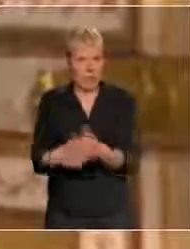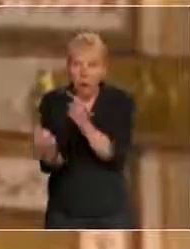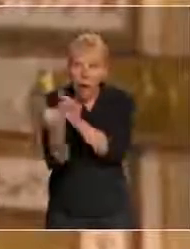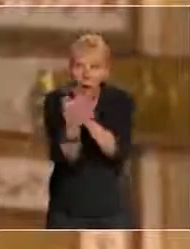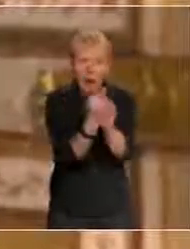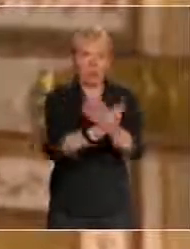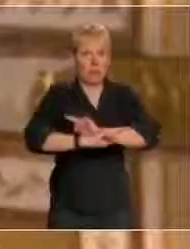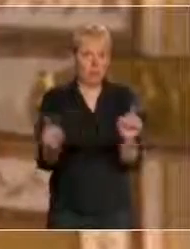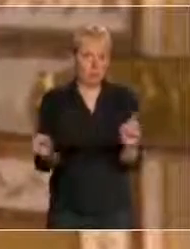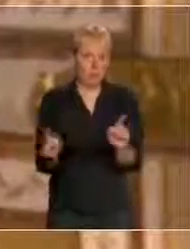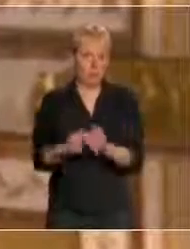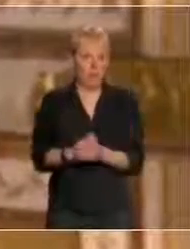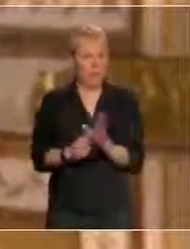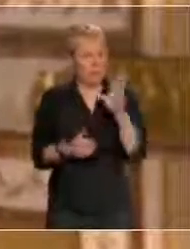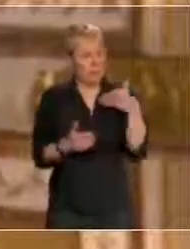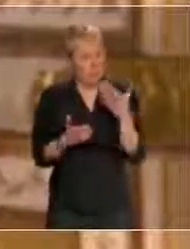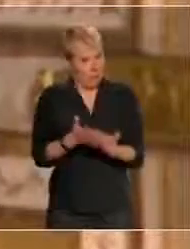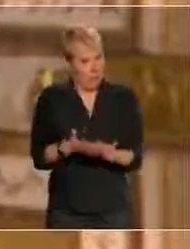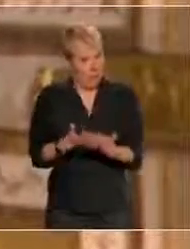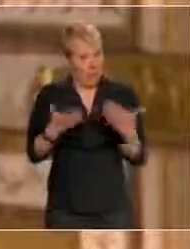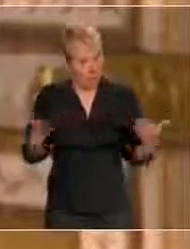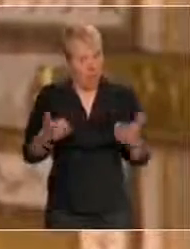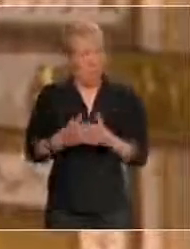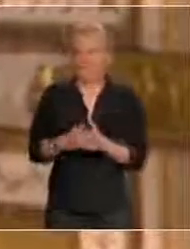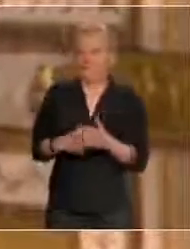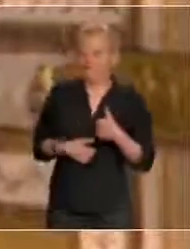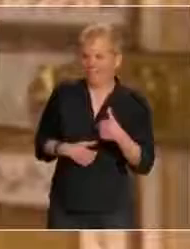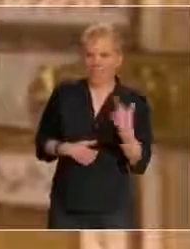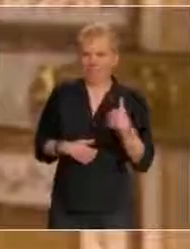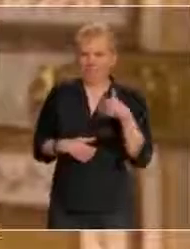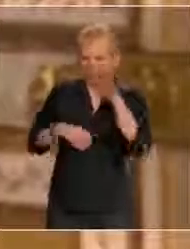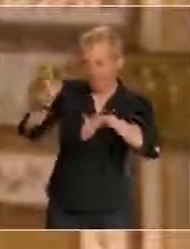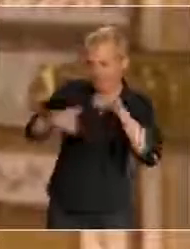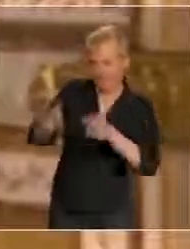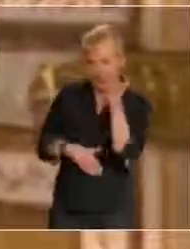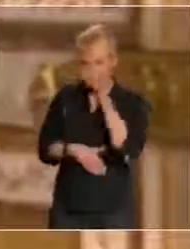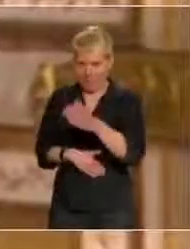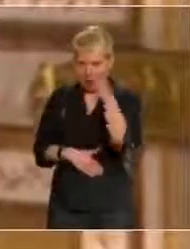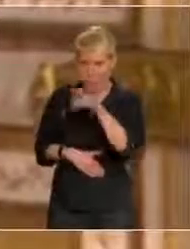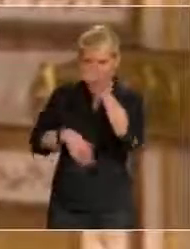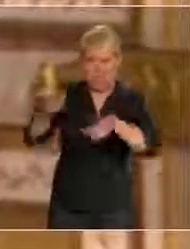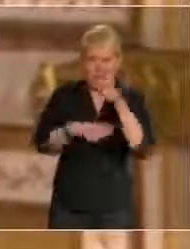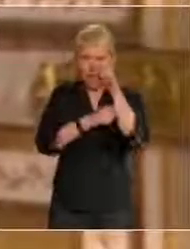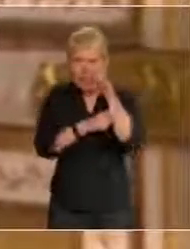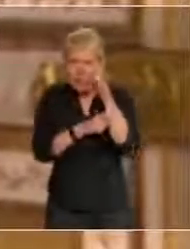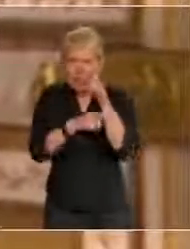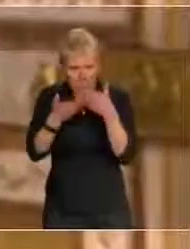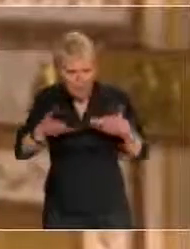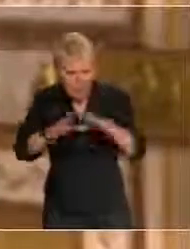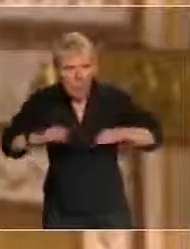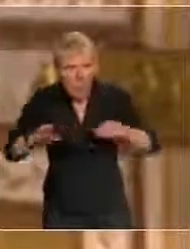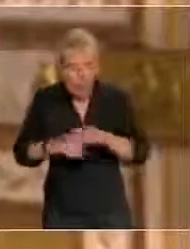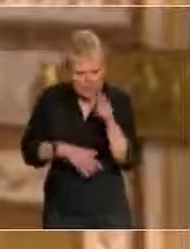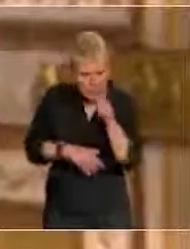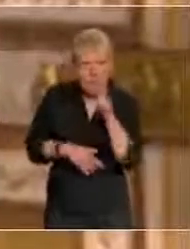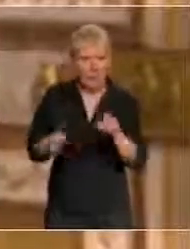so. That's the absolute priority. And that's why, after having consulted and